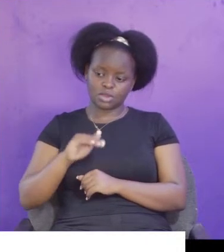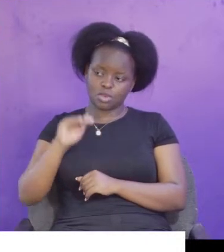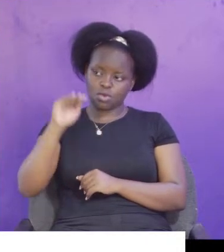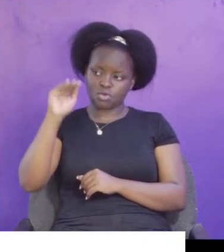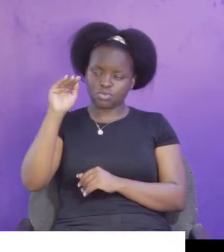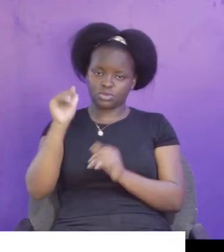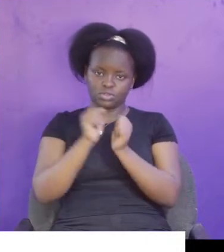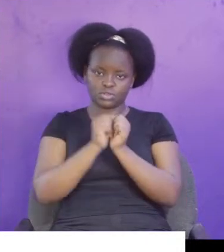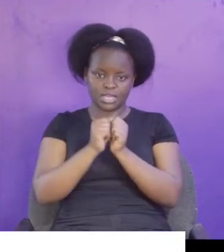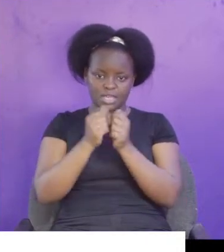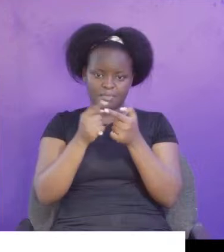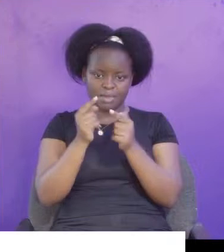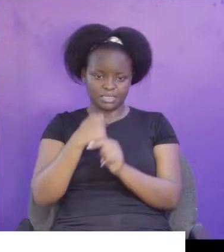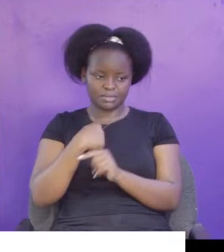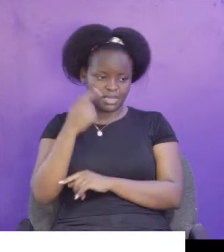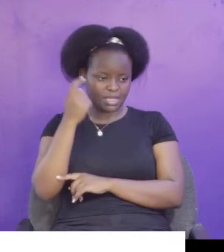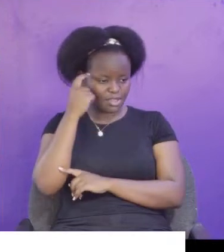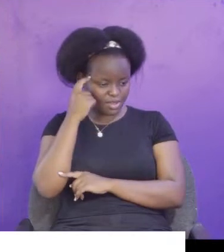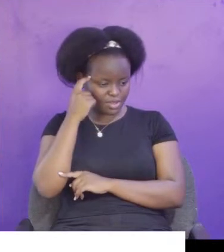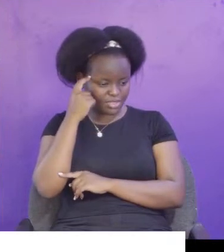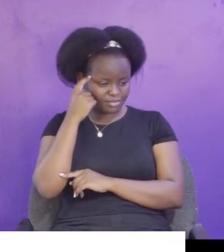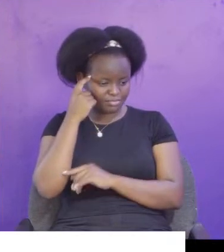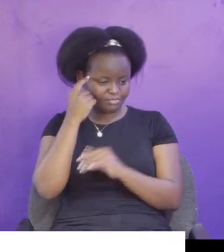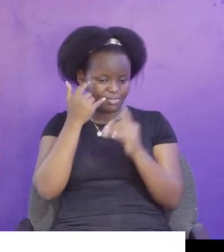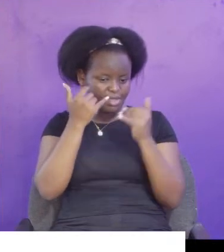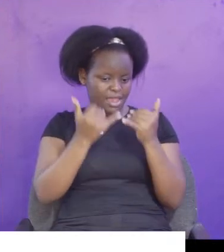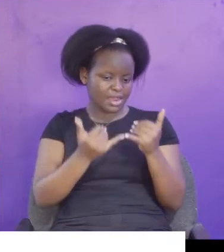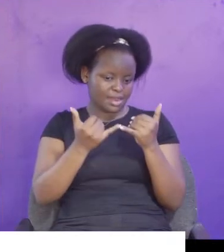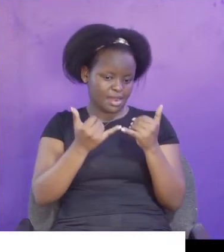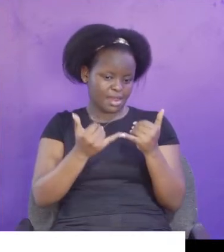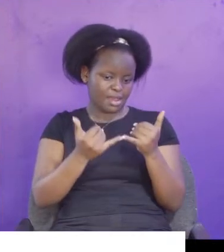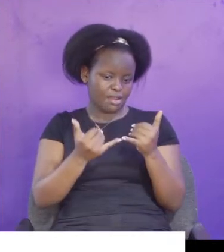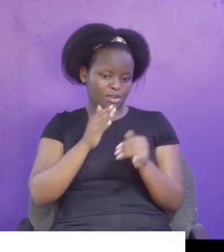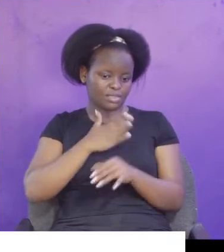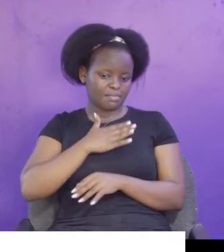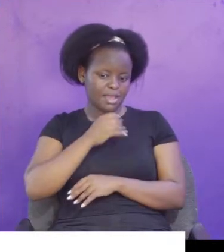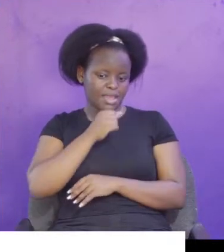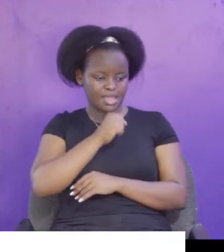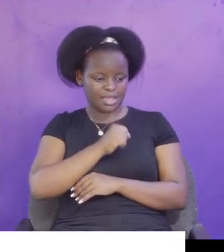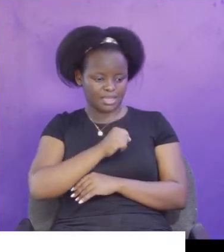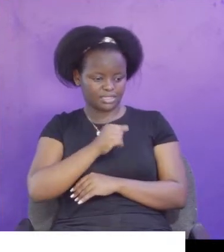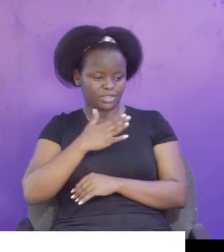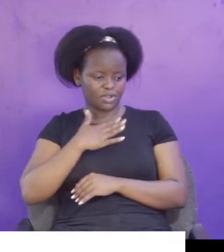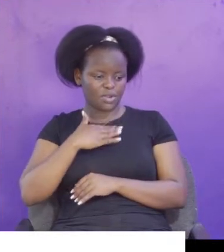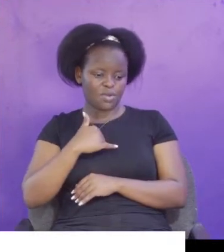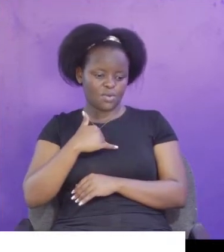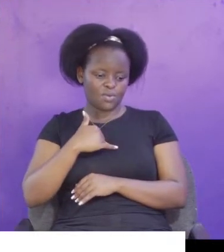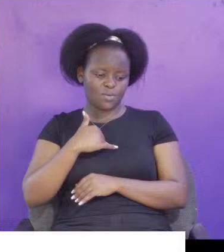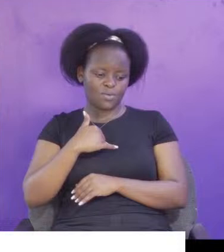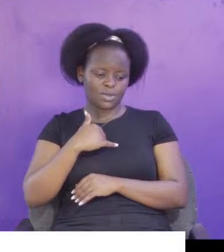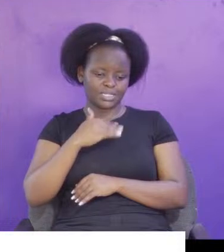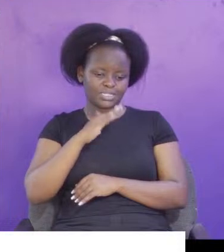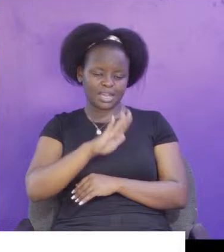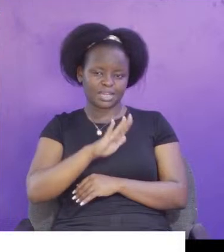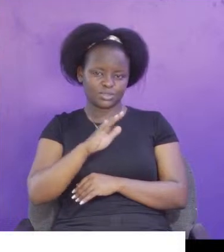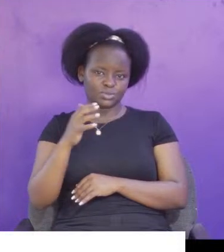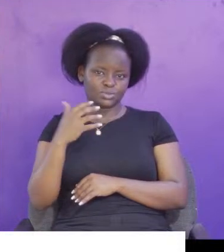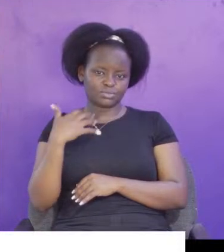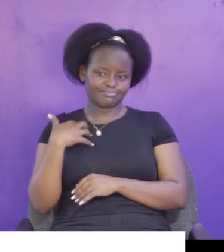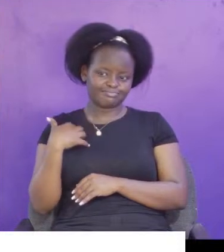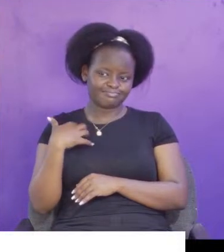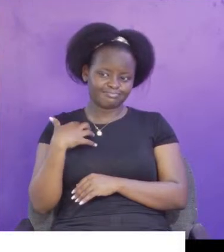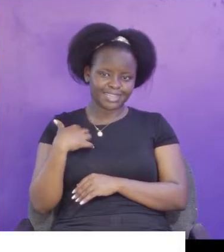thought that now, at my age, I don't want her to scratch me. I don't want her